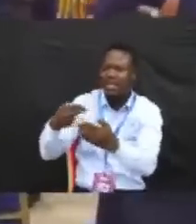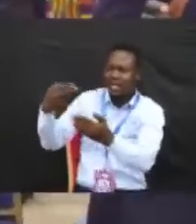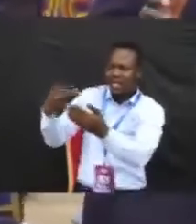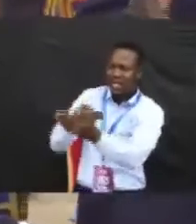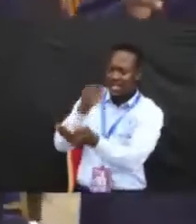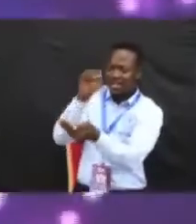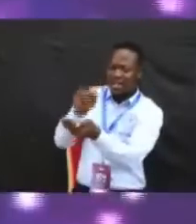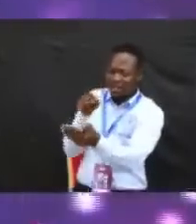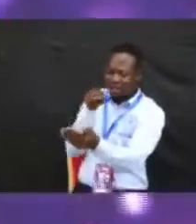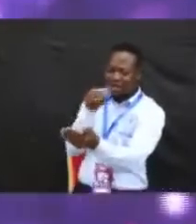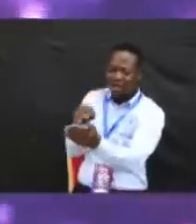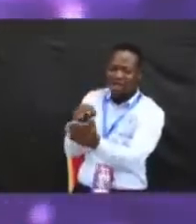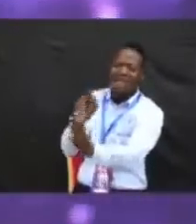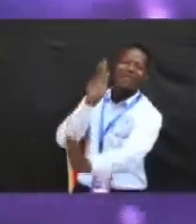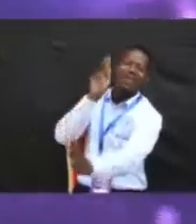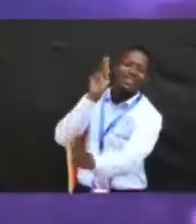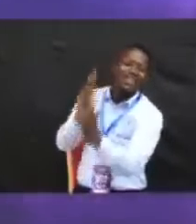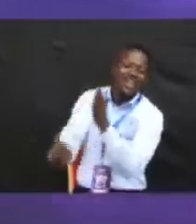God.